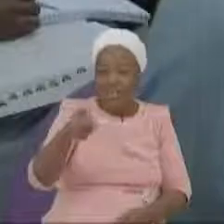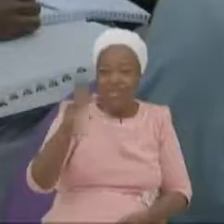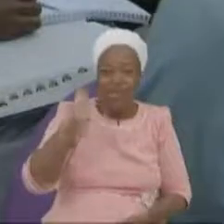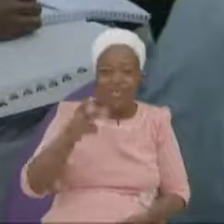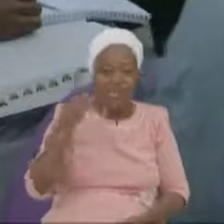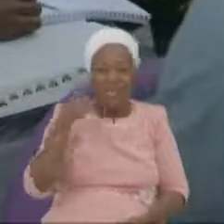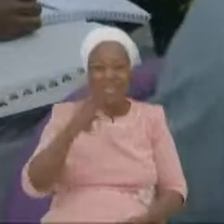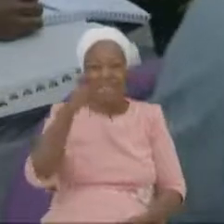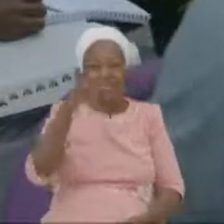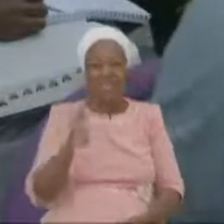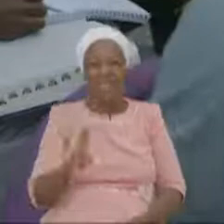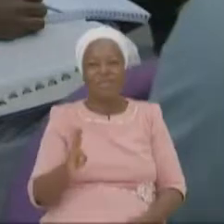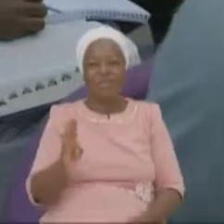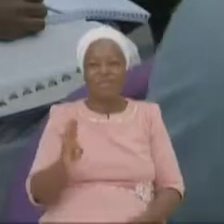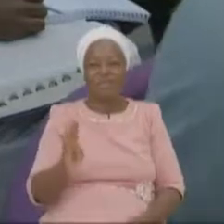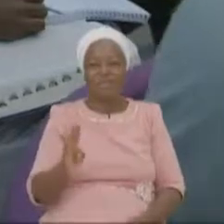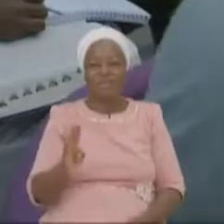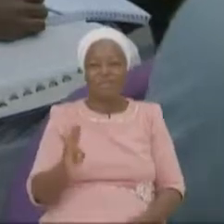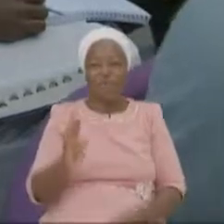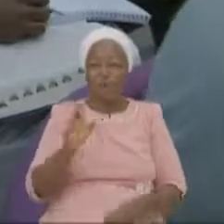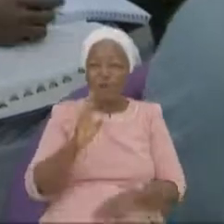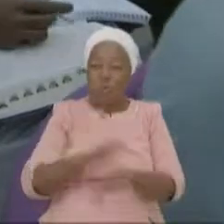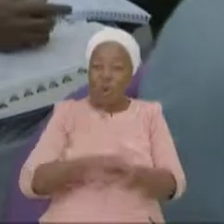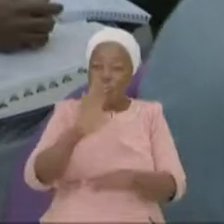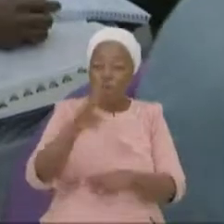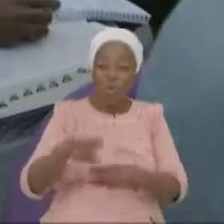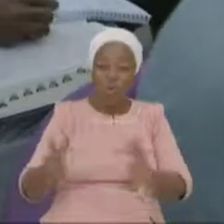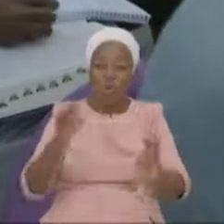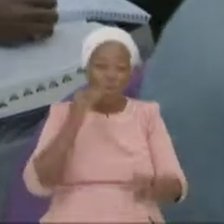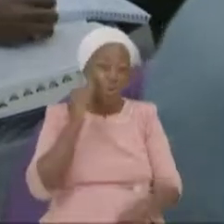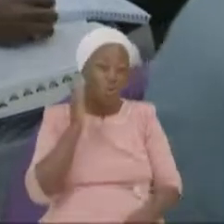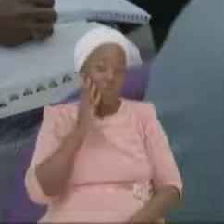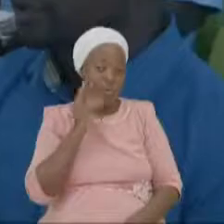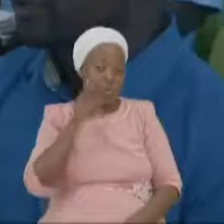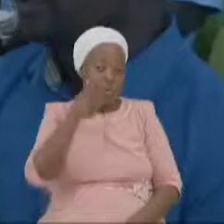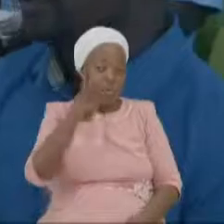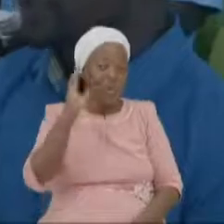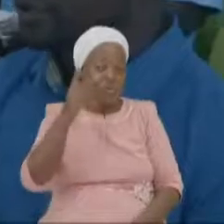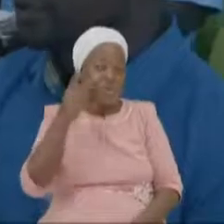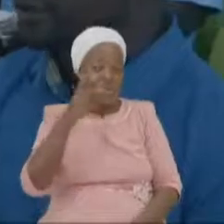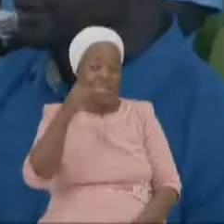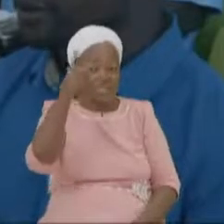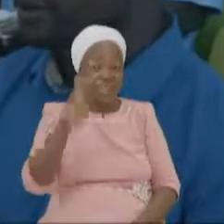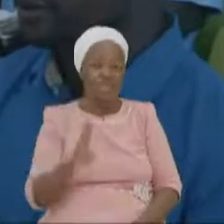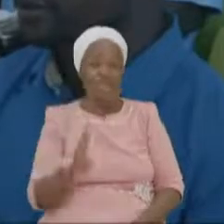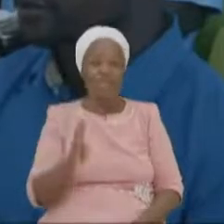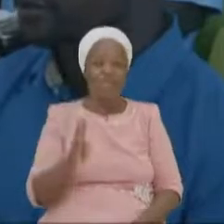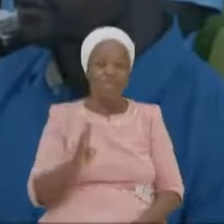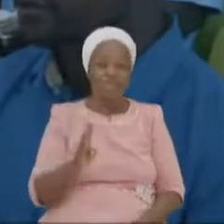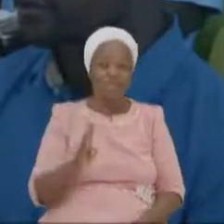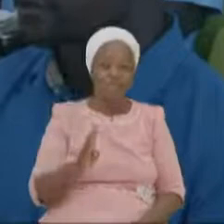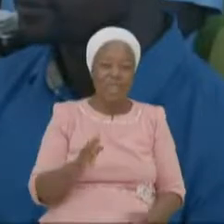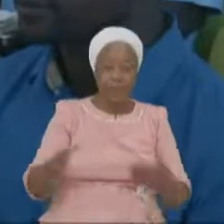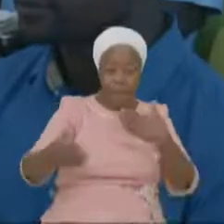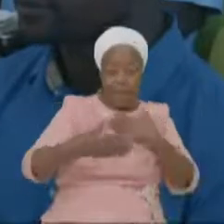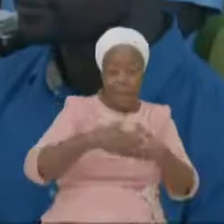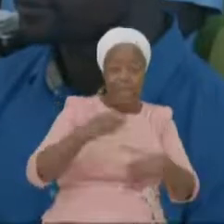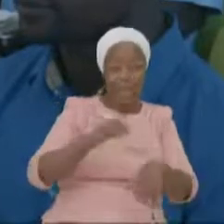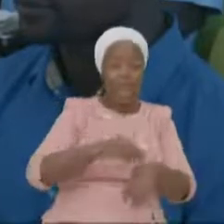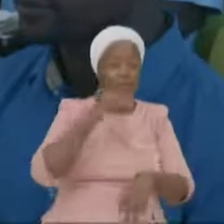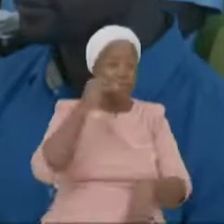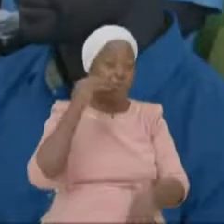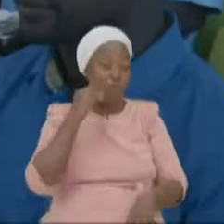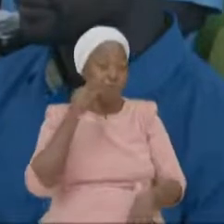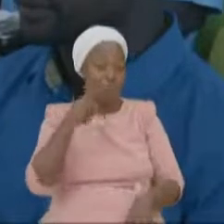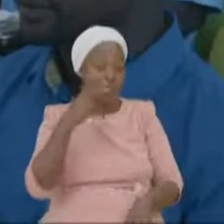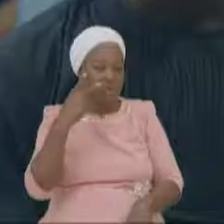God. On your way home, you will see God. Back at home, you